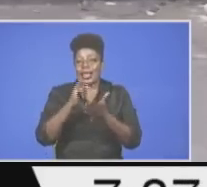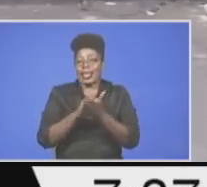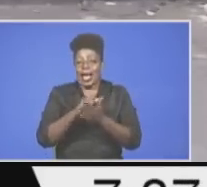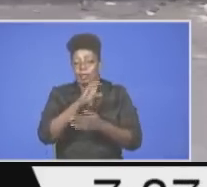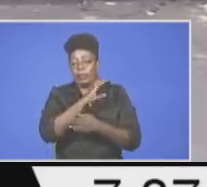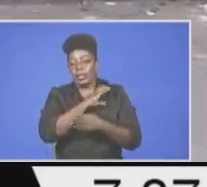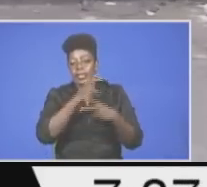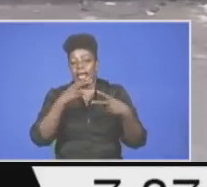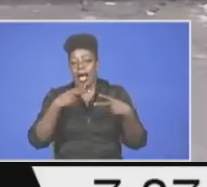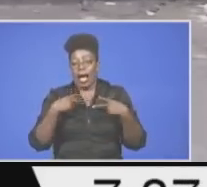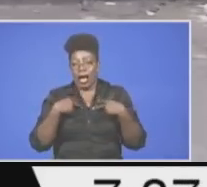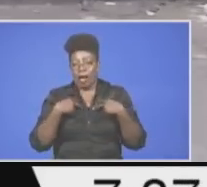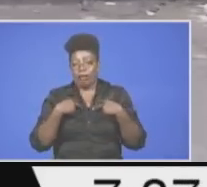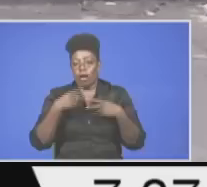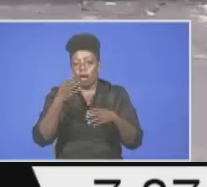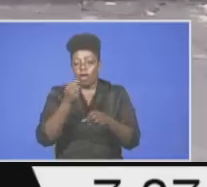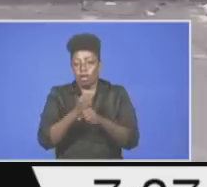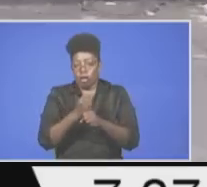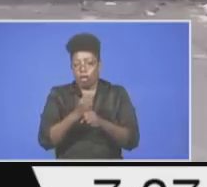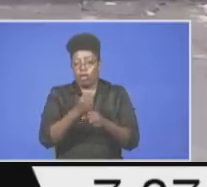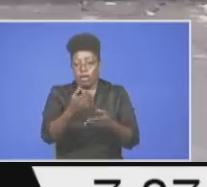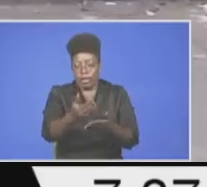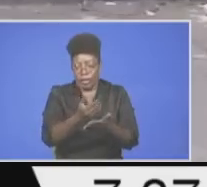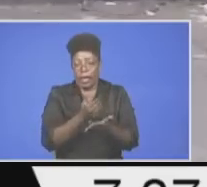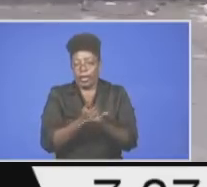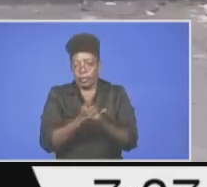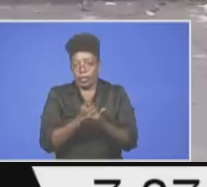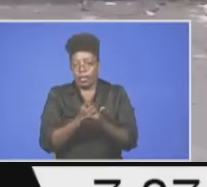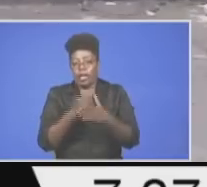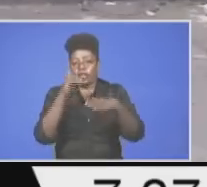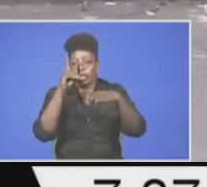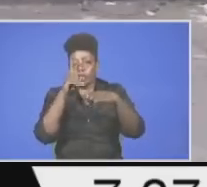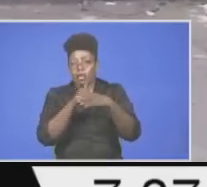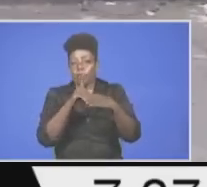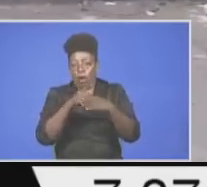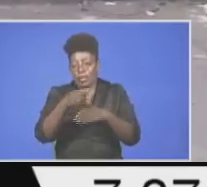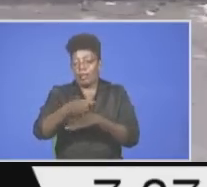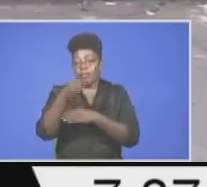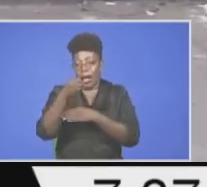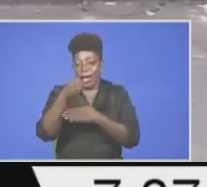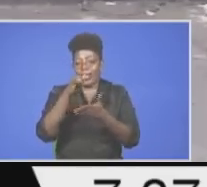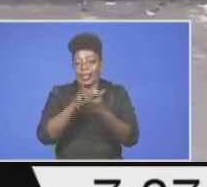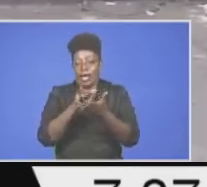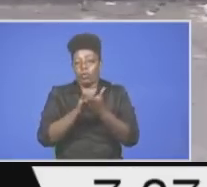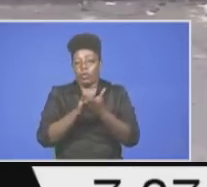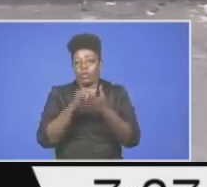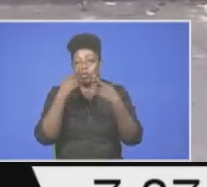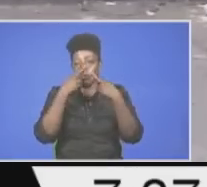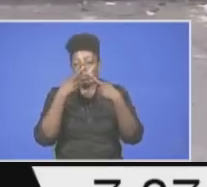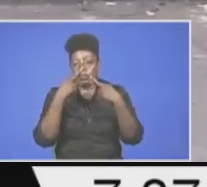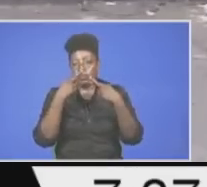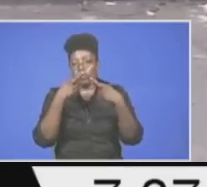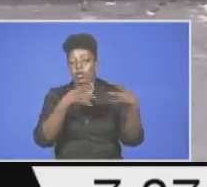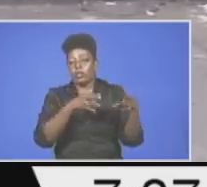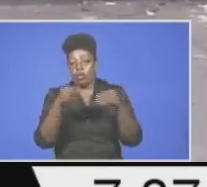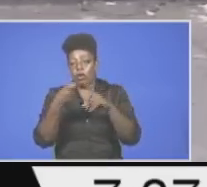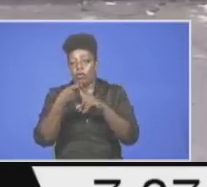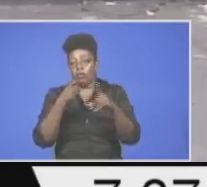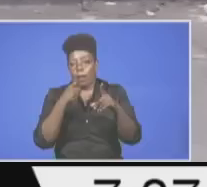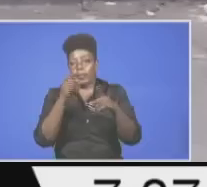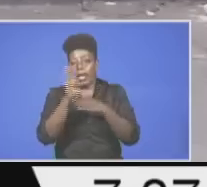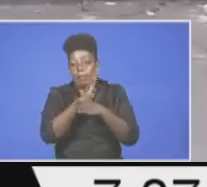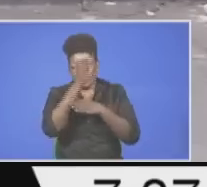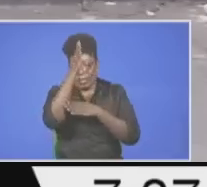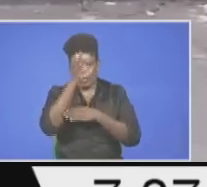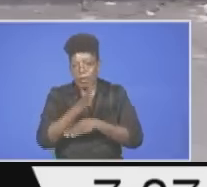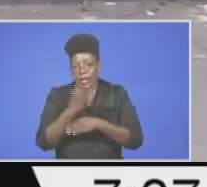police have recovered a number of deposit bags, which we know to have been taken from the businessman. The